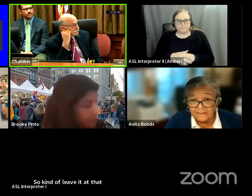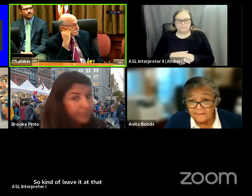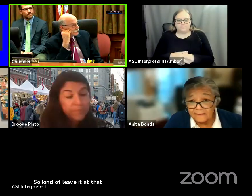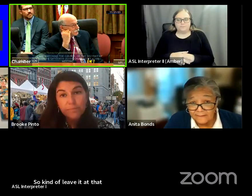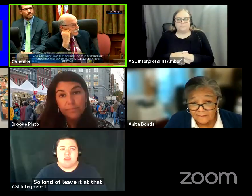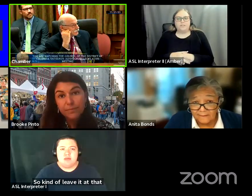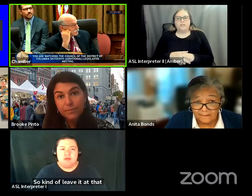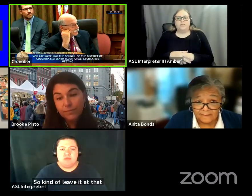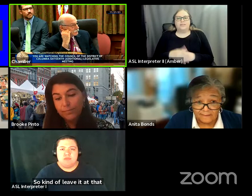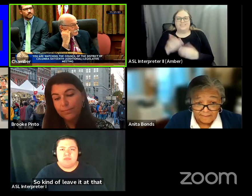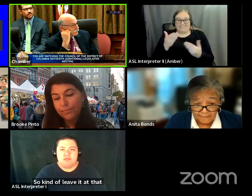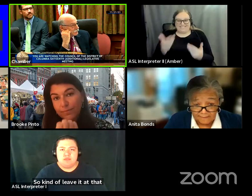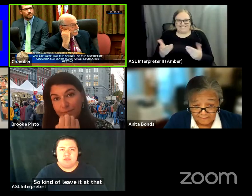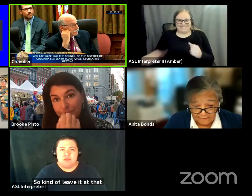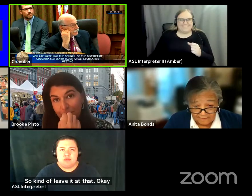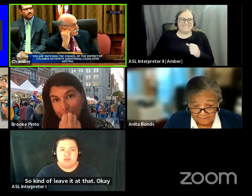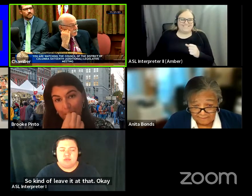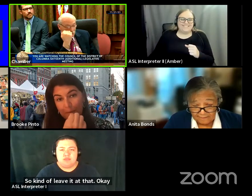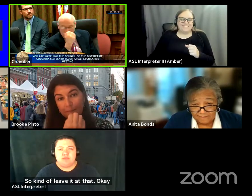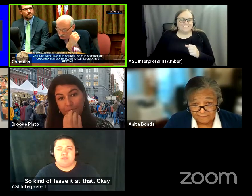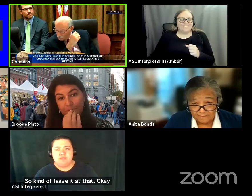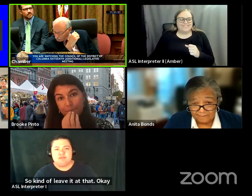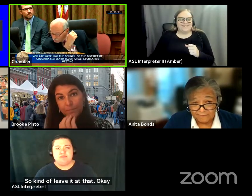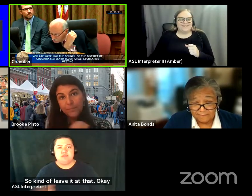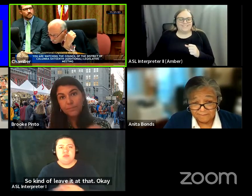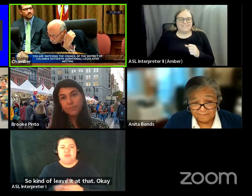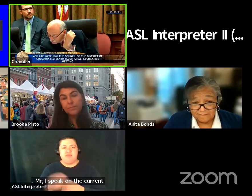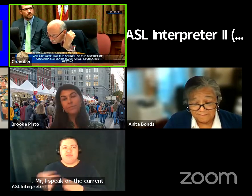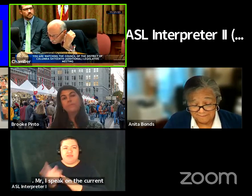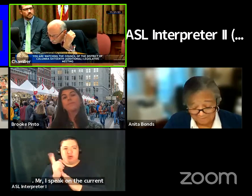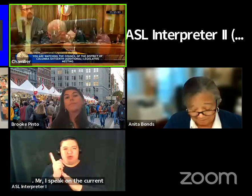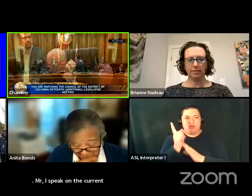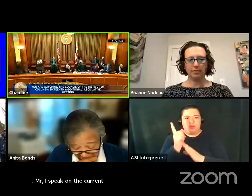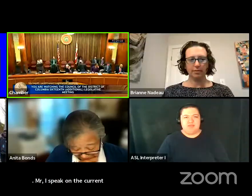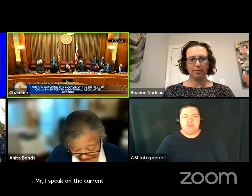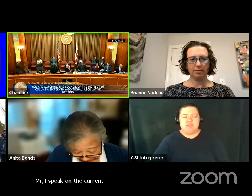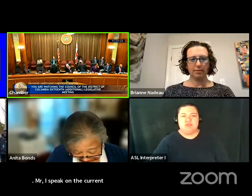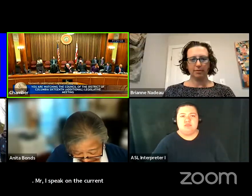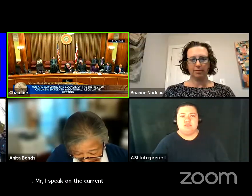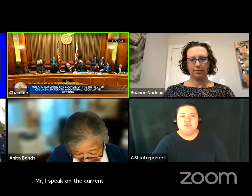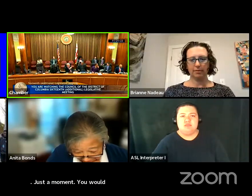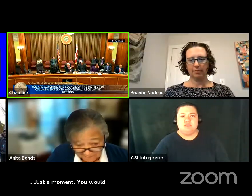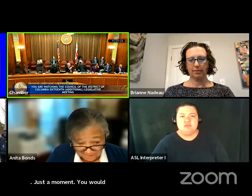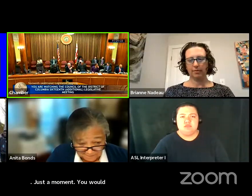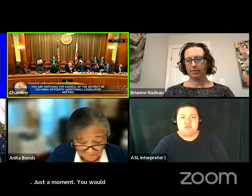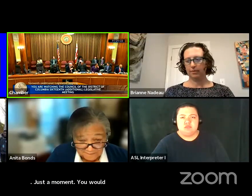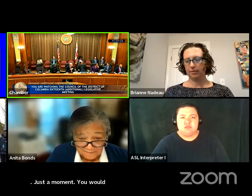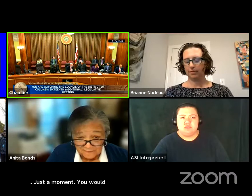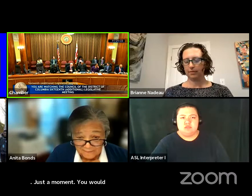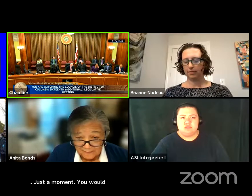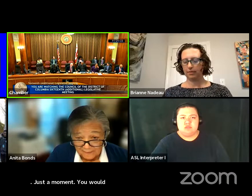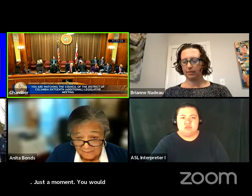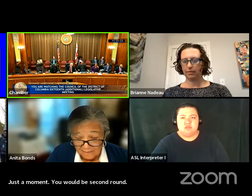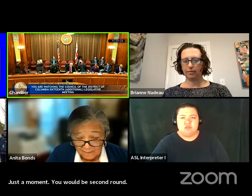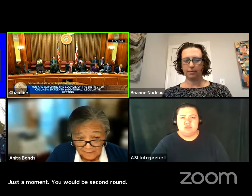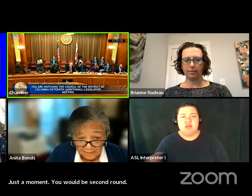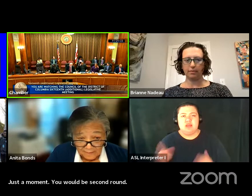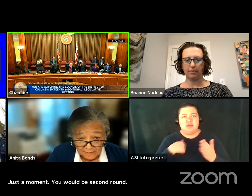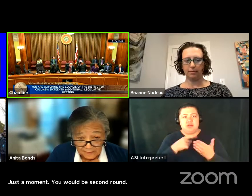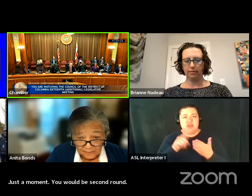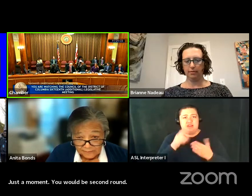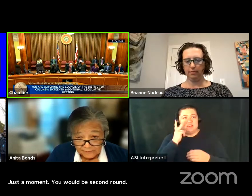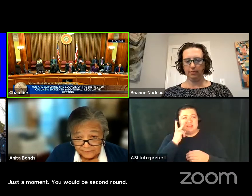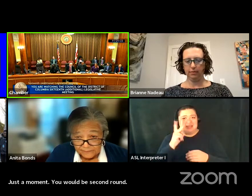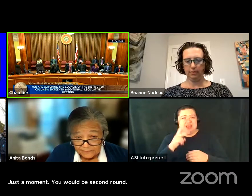Mr. Chairman, may I speak on the current amendment? Just a moment. You would be second round. Let me see if there's anybody else first